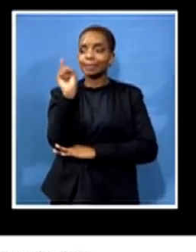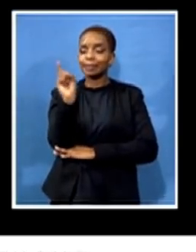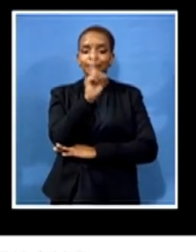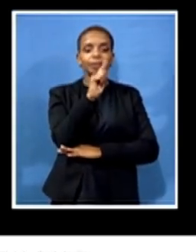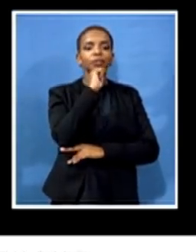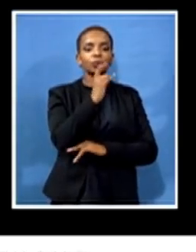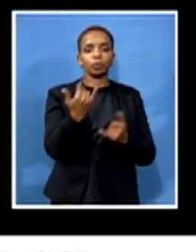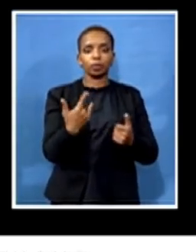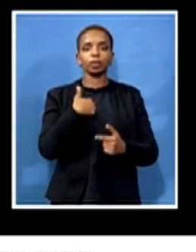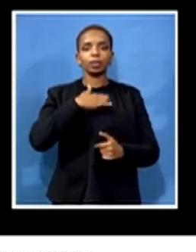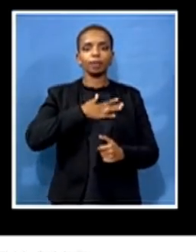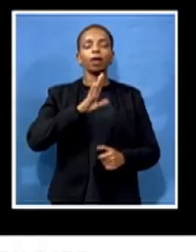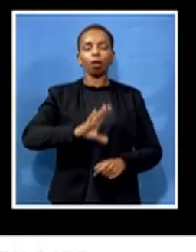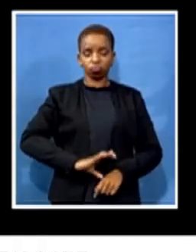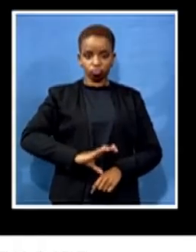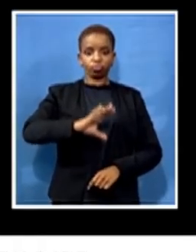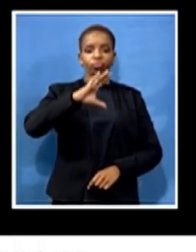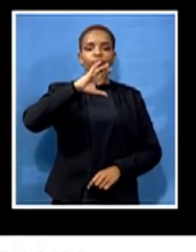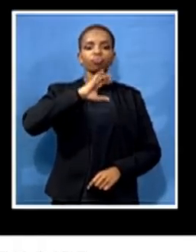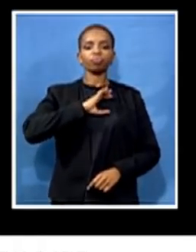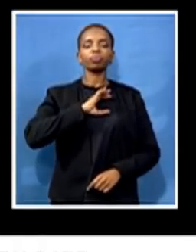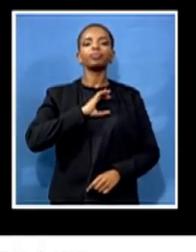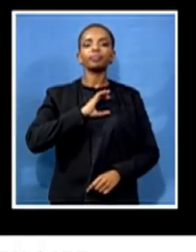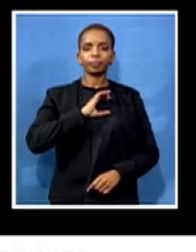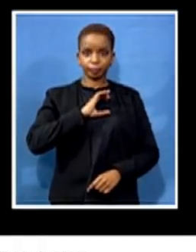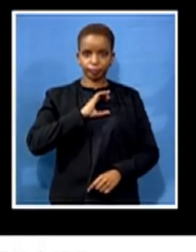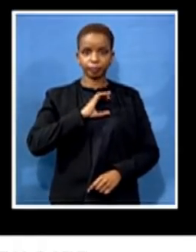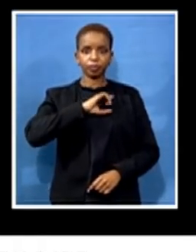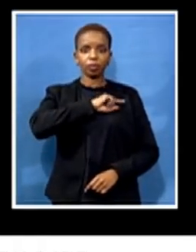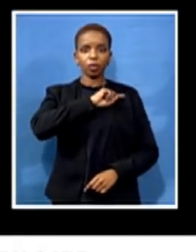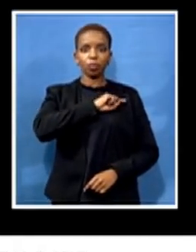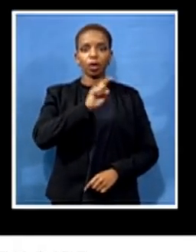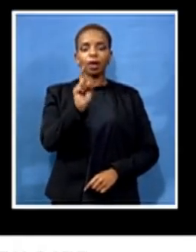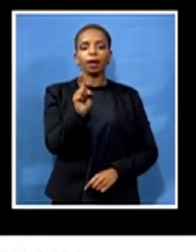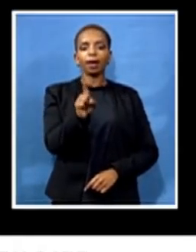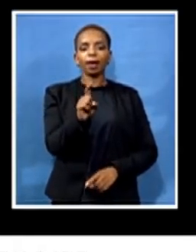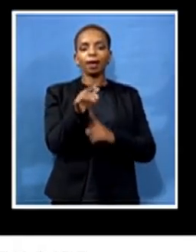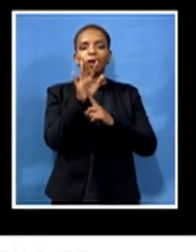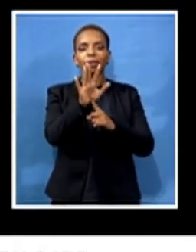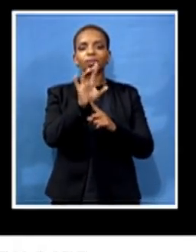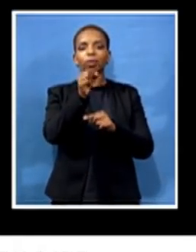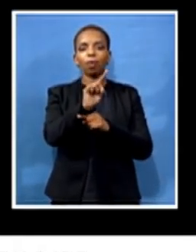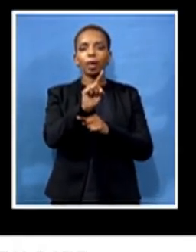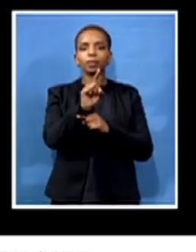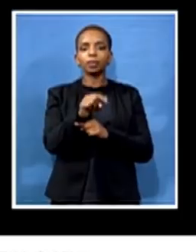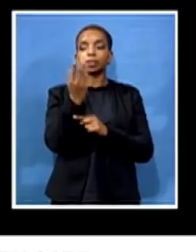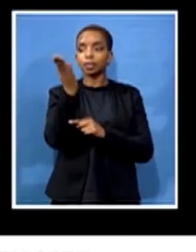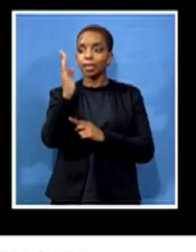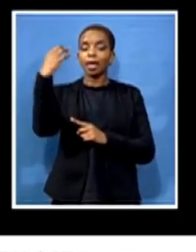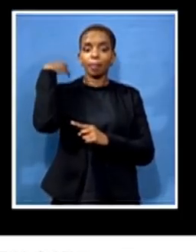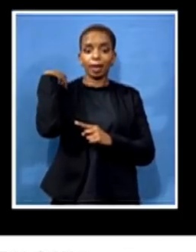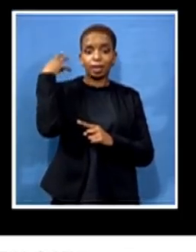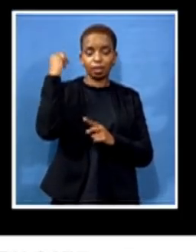they demonstrate an unflinching commitment on the part of the ministers and the government to ensure